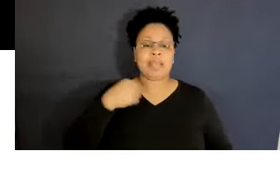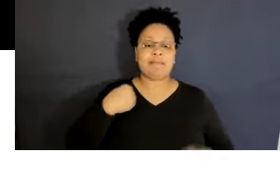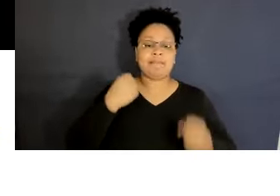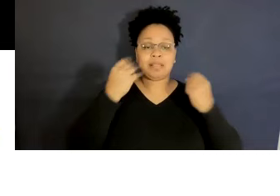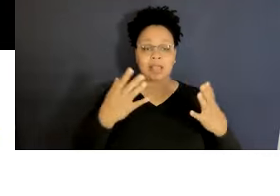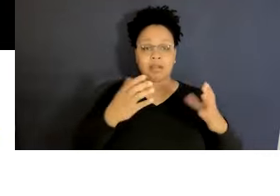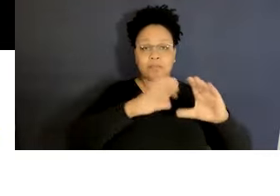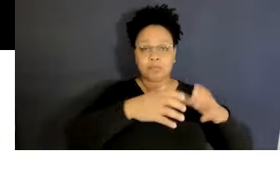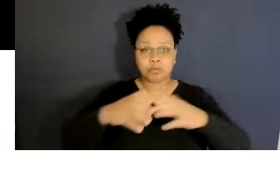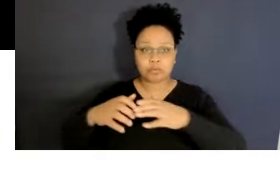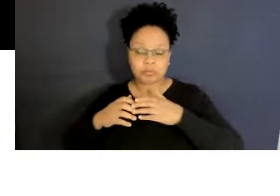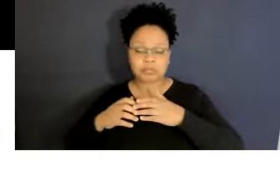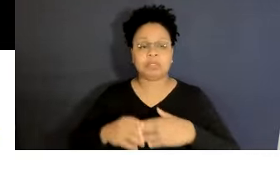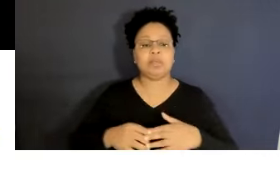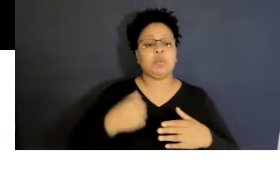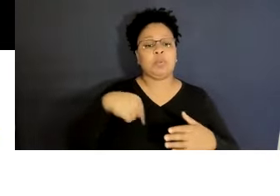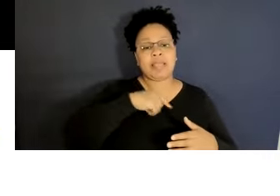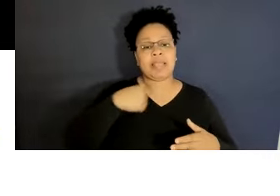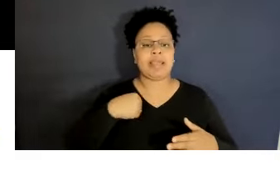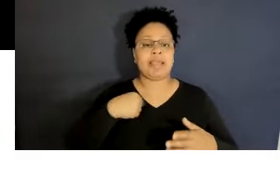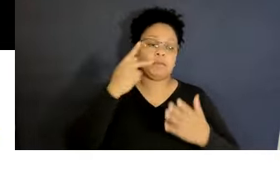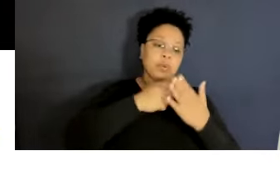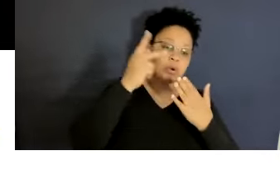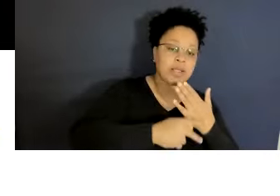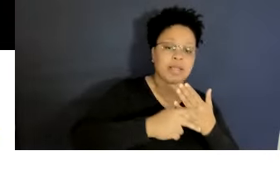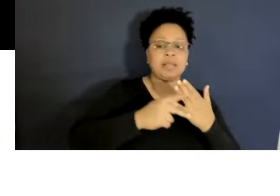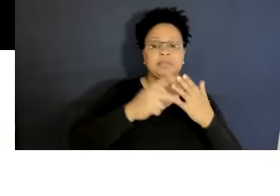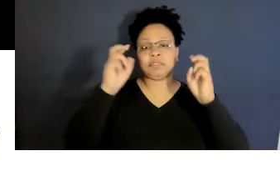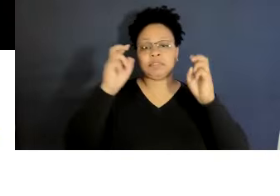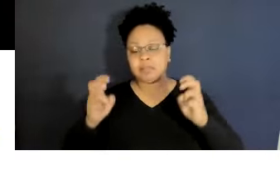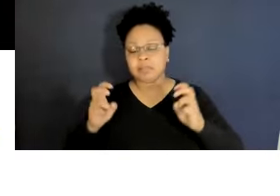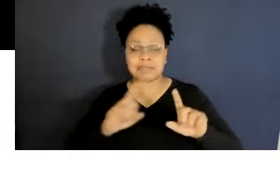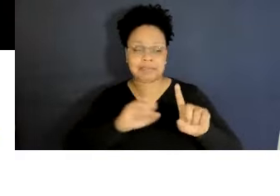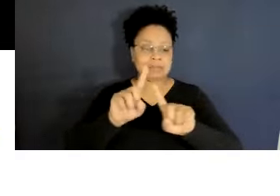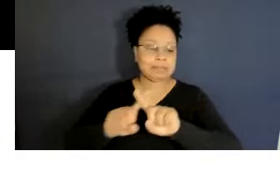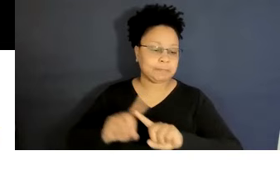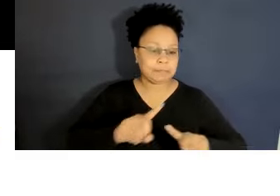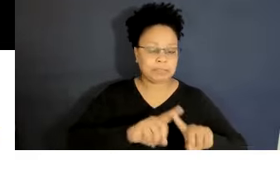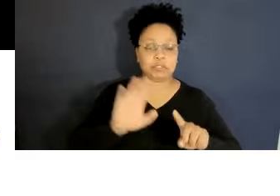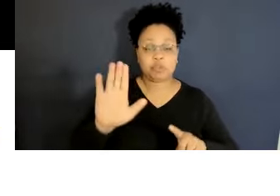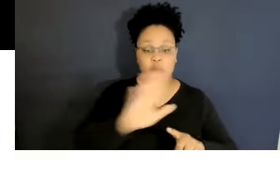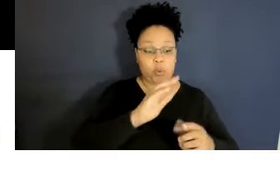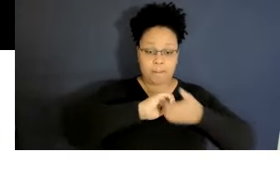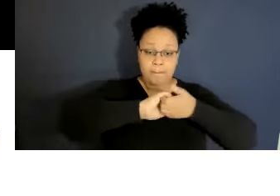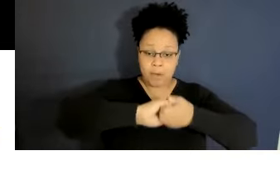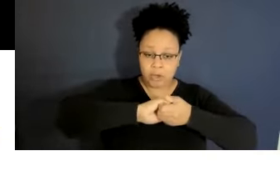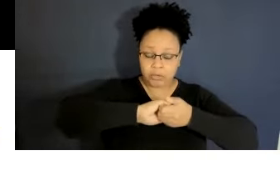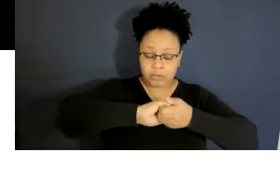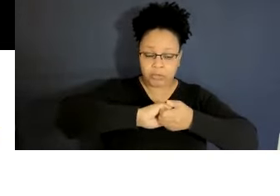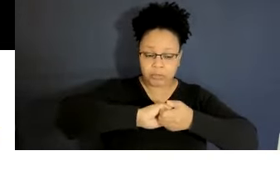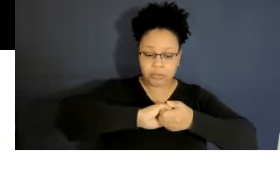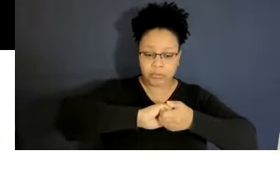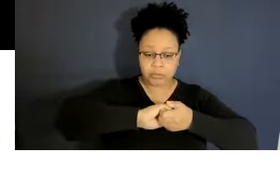have co-sponsored programs and conferences on a variety of topics. Does your coalition partner with